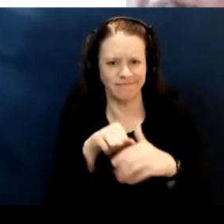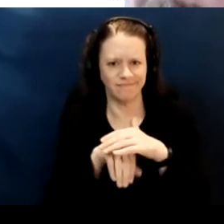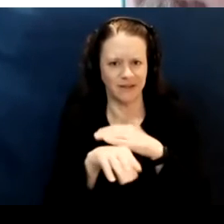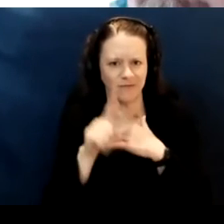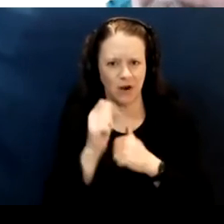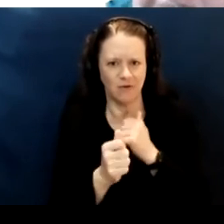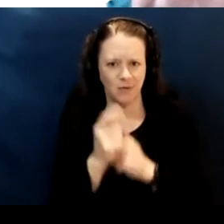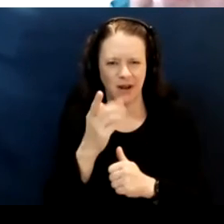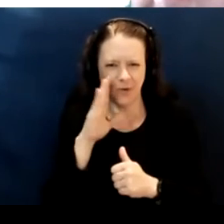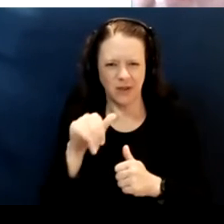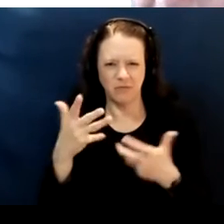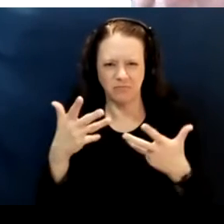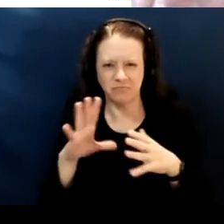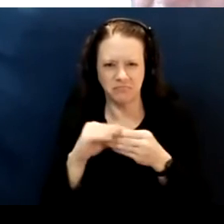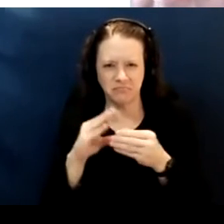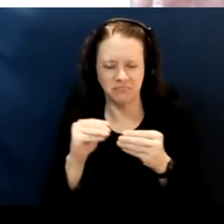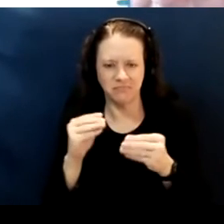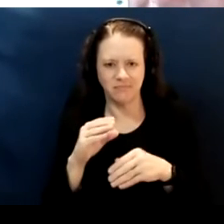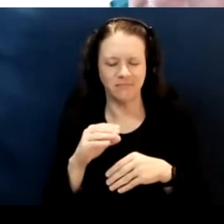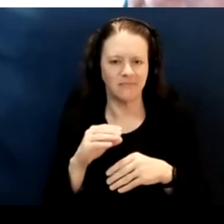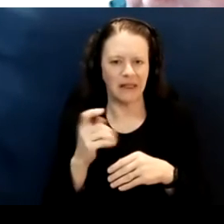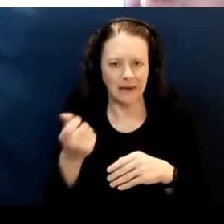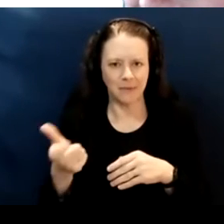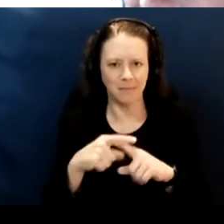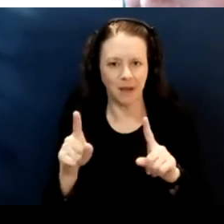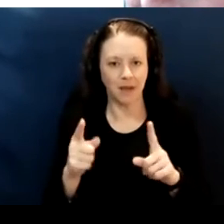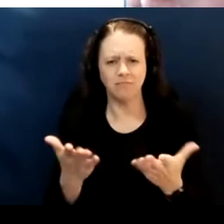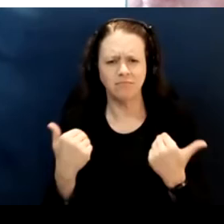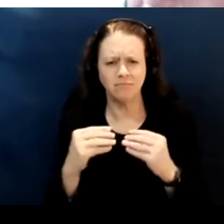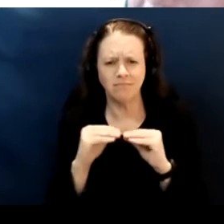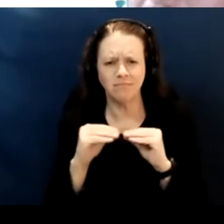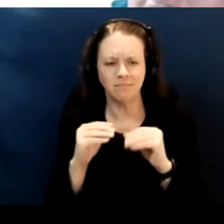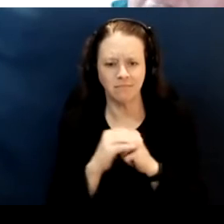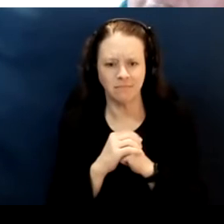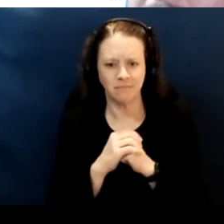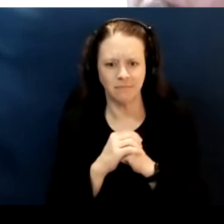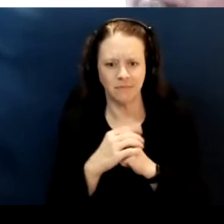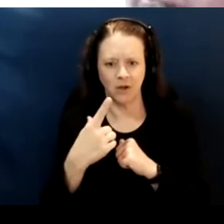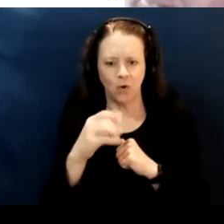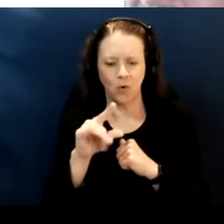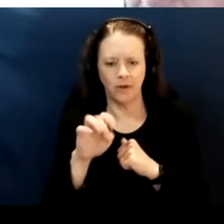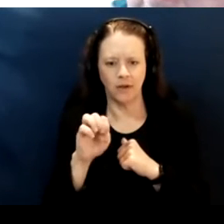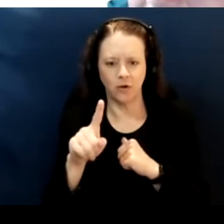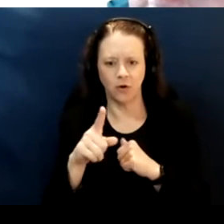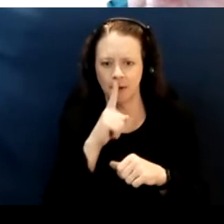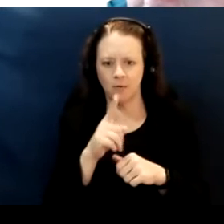this, on the getting it into the community, but, oh, Goldie, you're on.